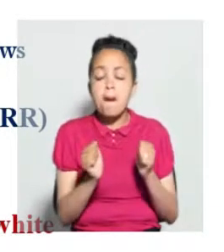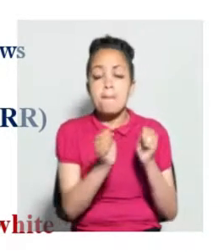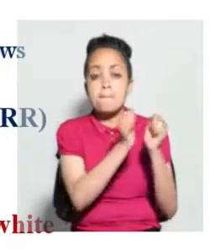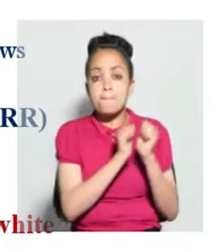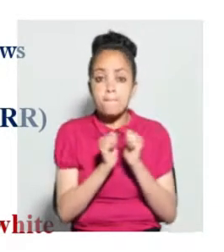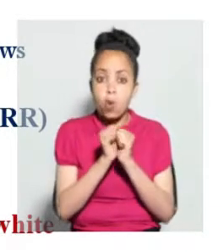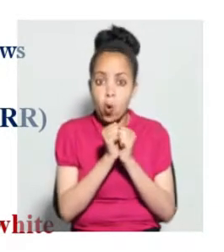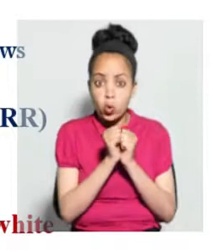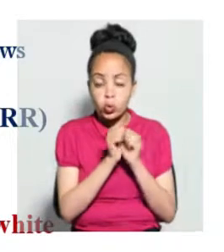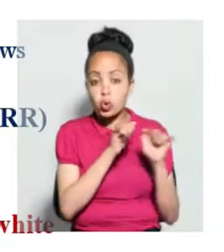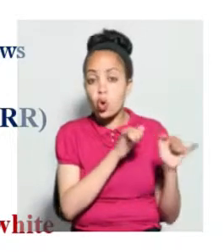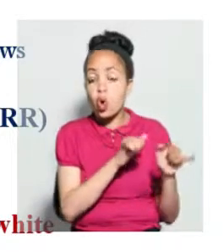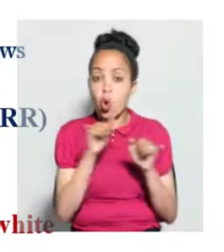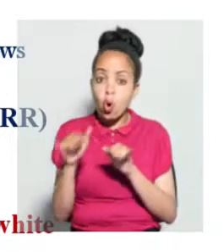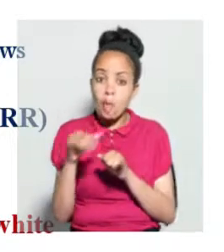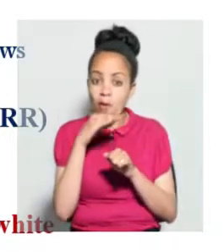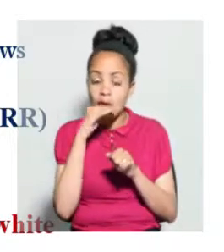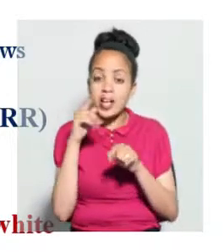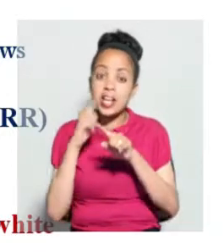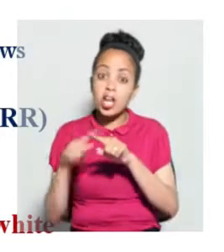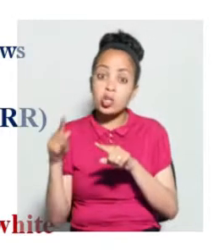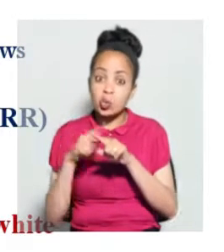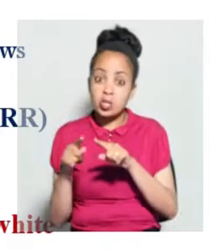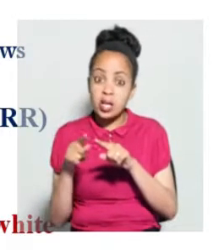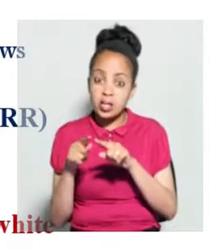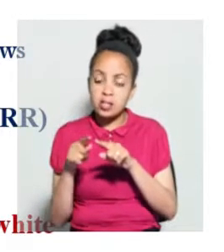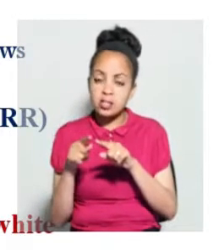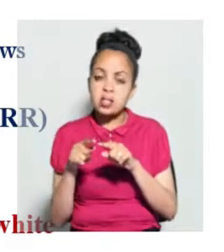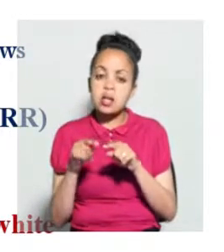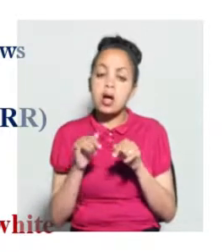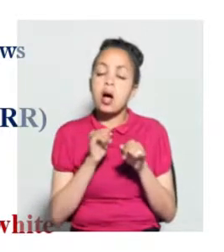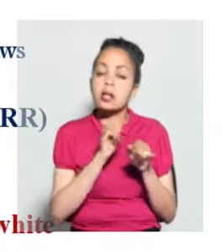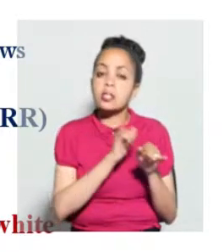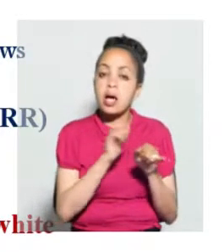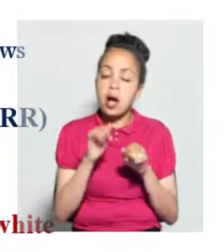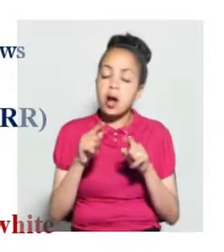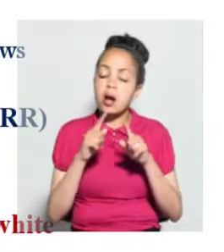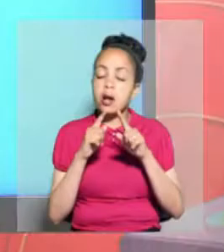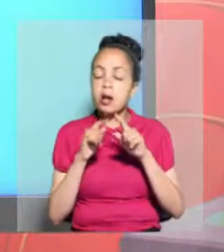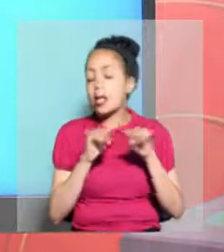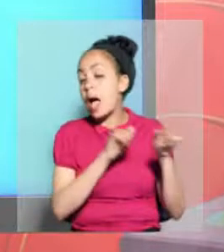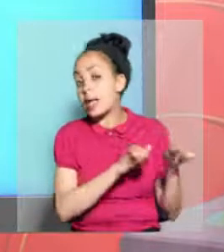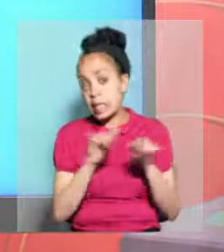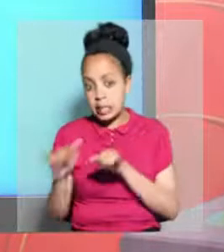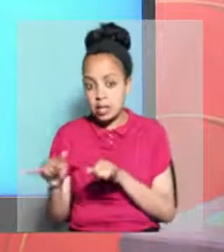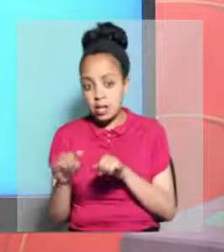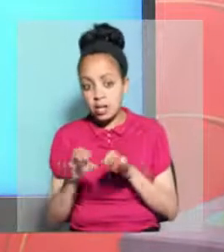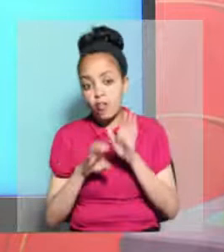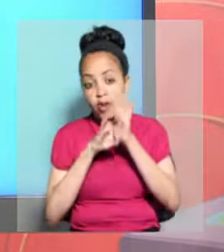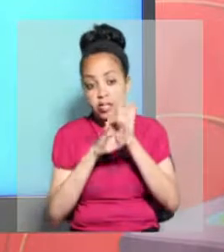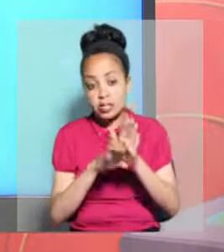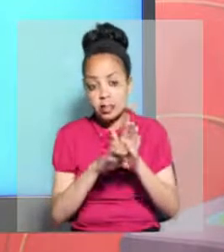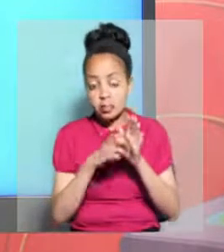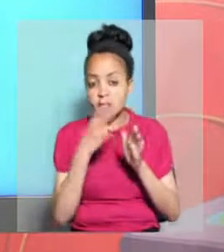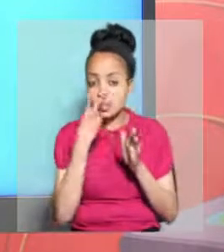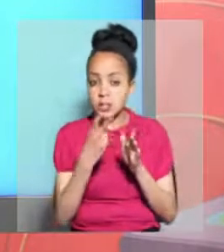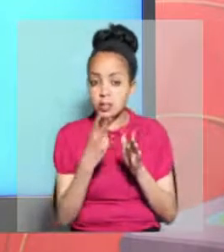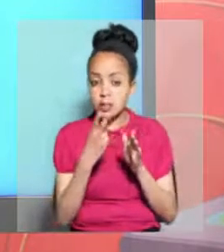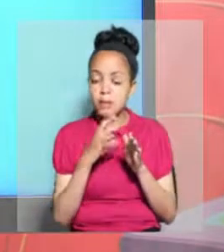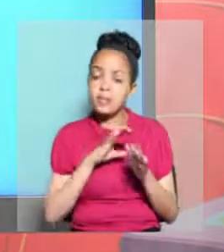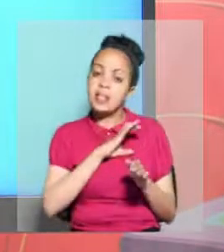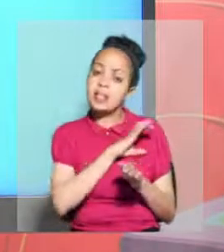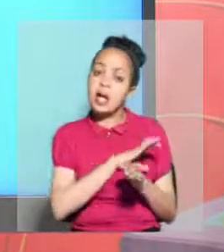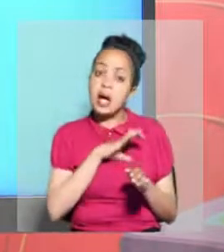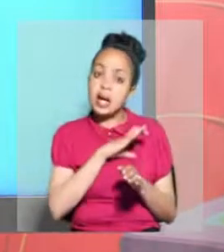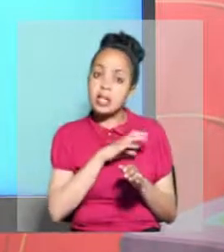both homozygous and the heterozygous are phenotypically identical. For example, here the